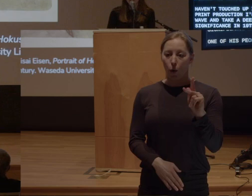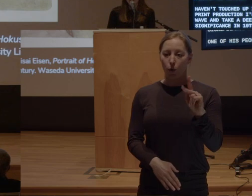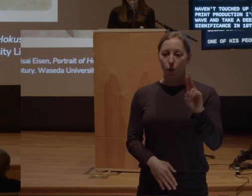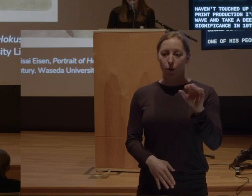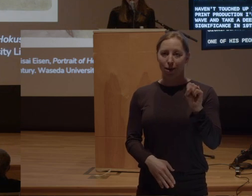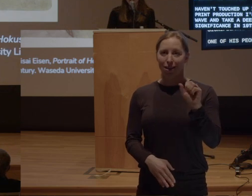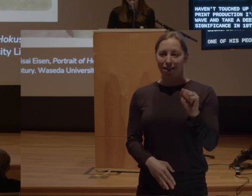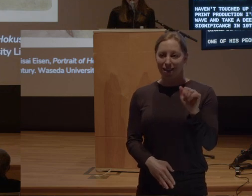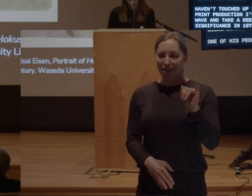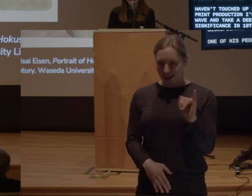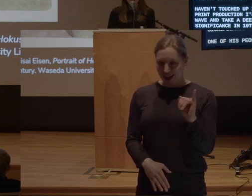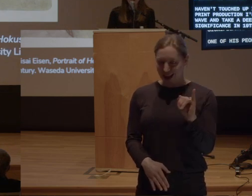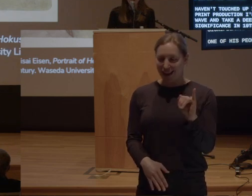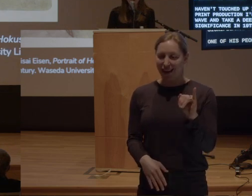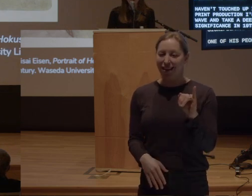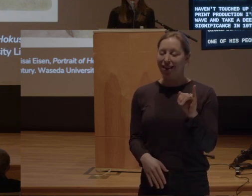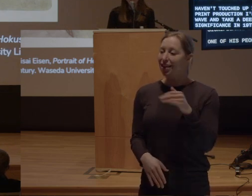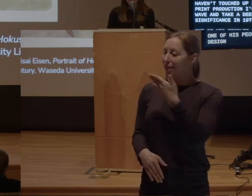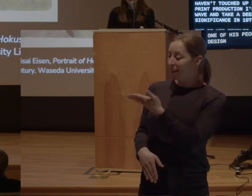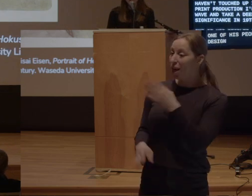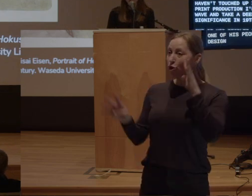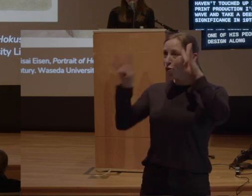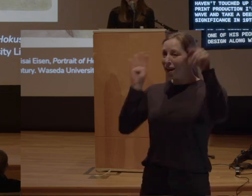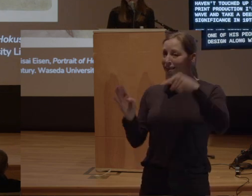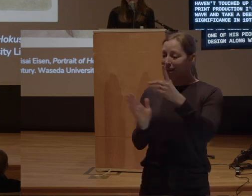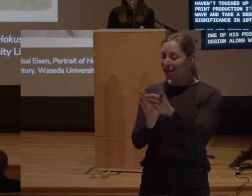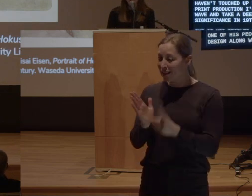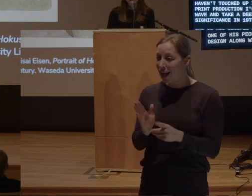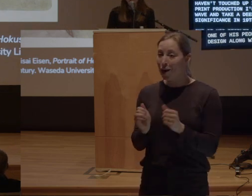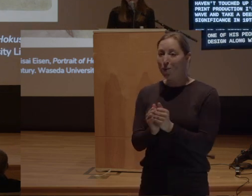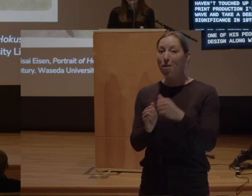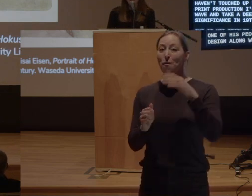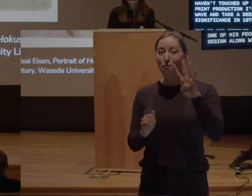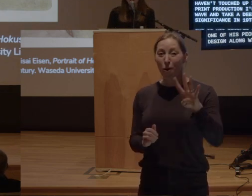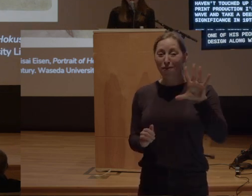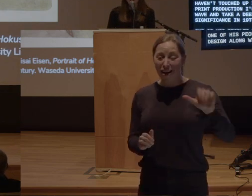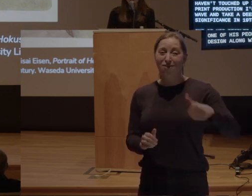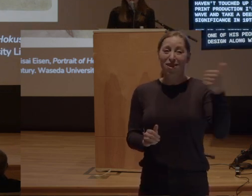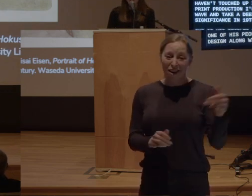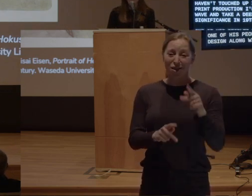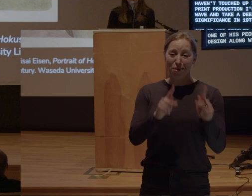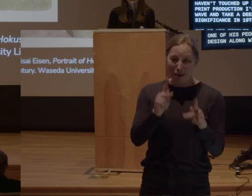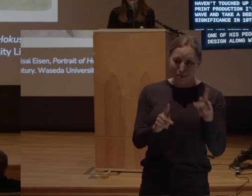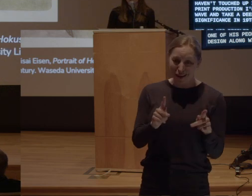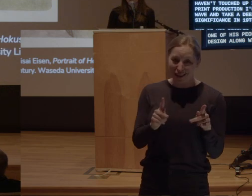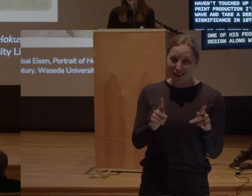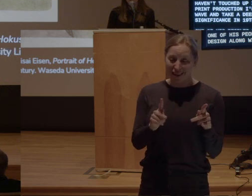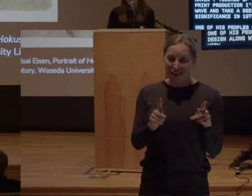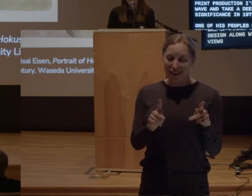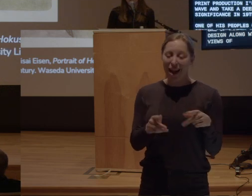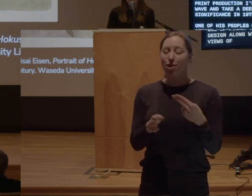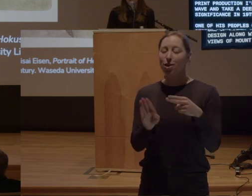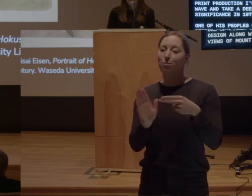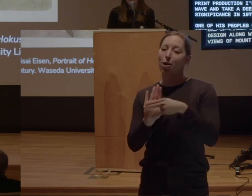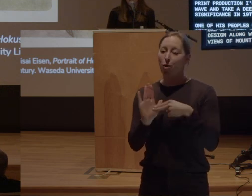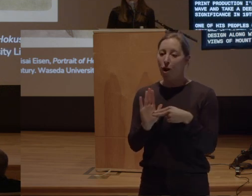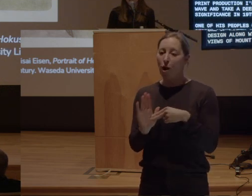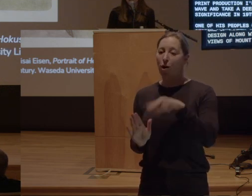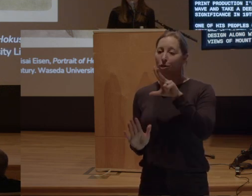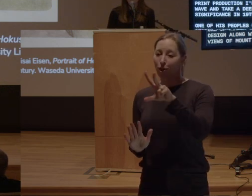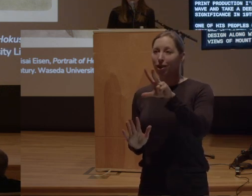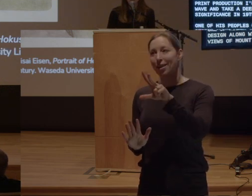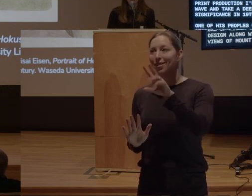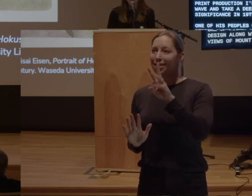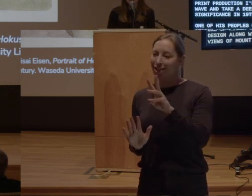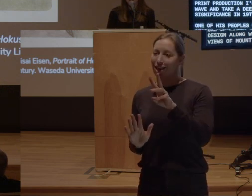right, created this design along with 45 others for the series 36 Views of Mount Fuji when he was